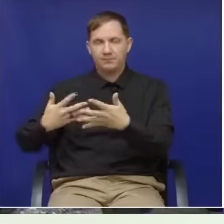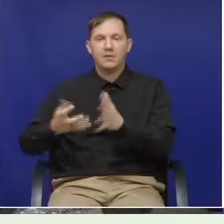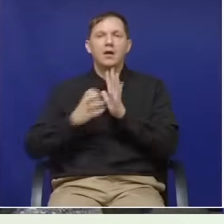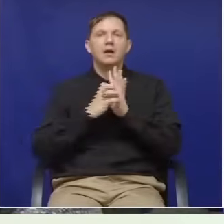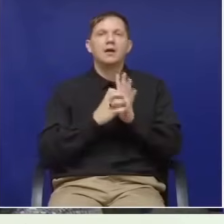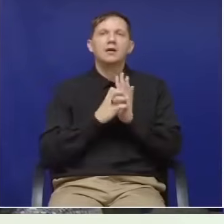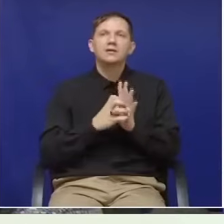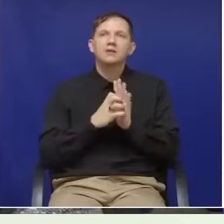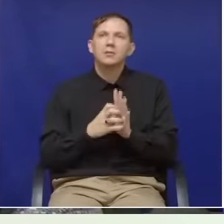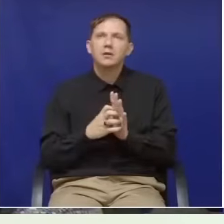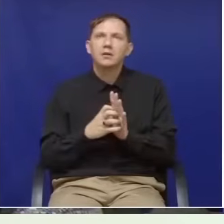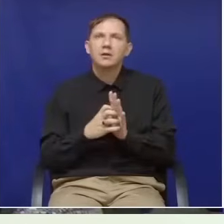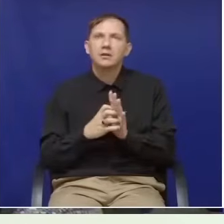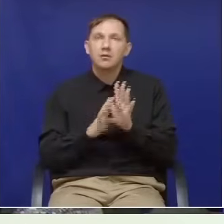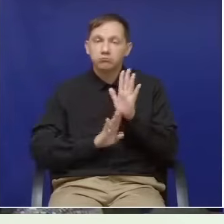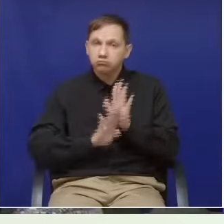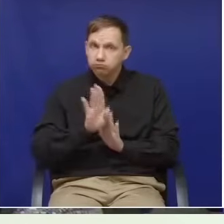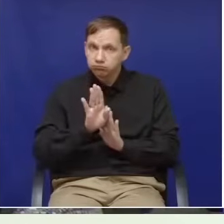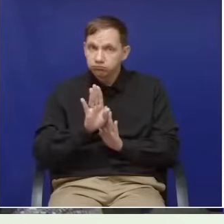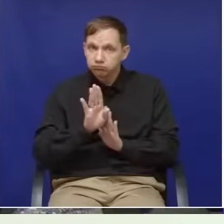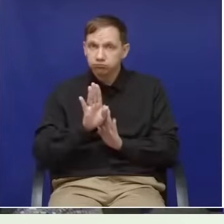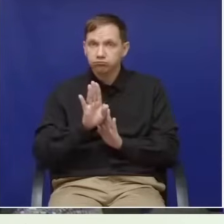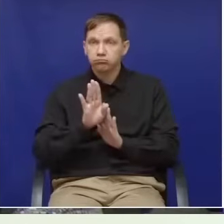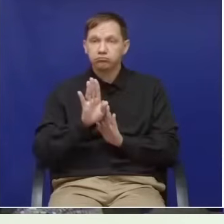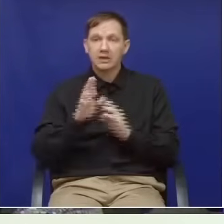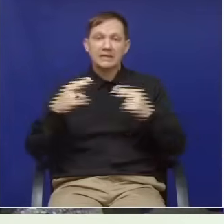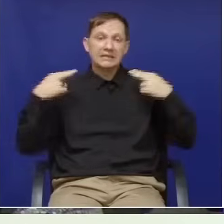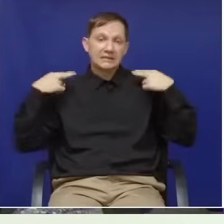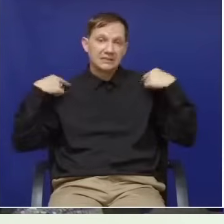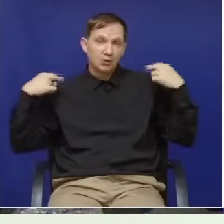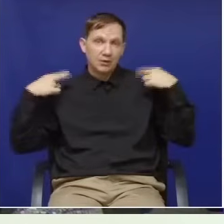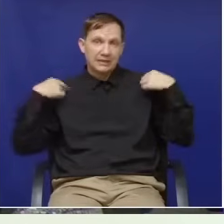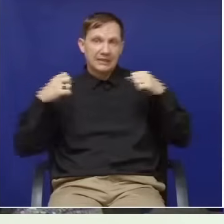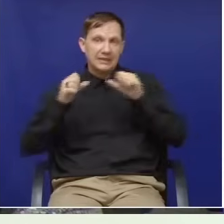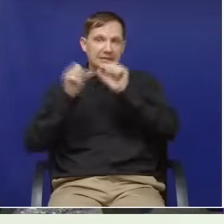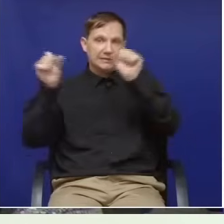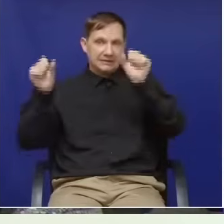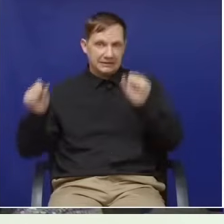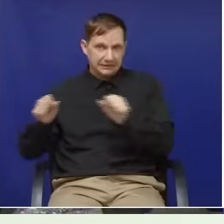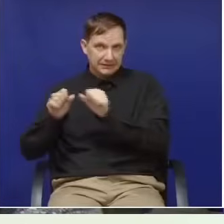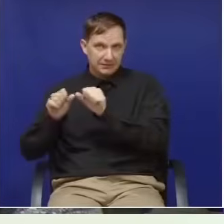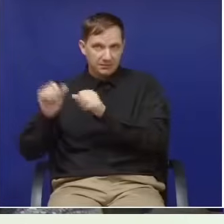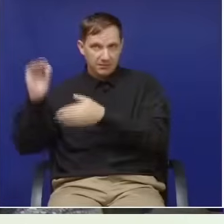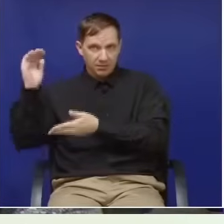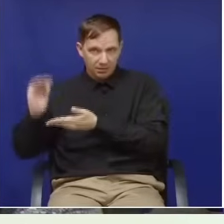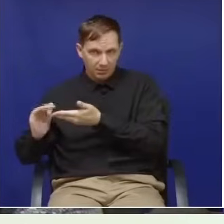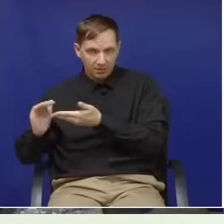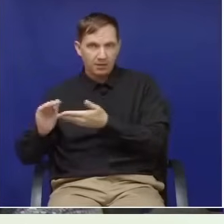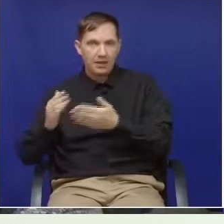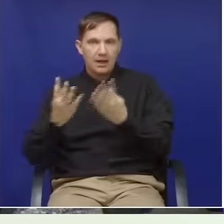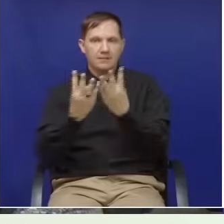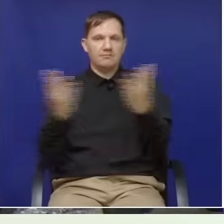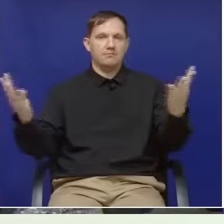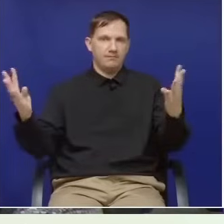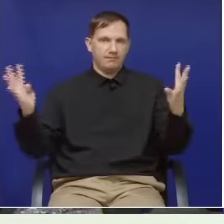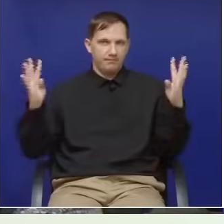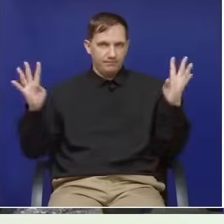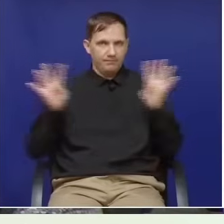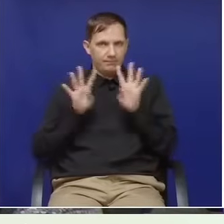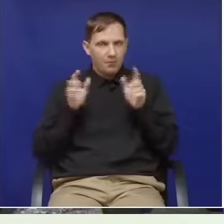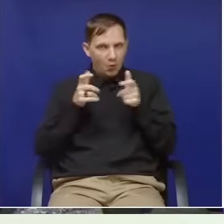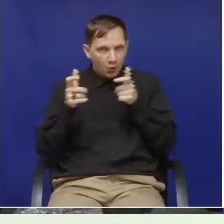example, progress in reducing the security systems, strengthening perimeter controls, enhancing